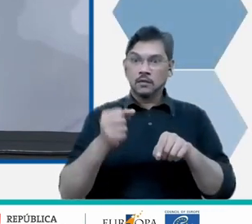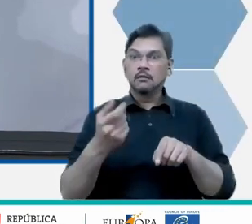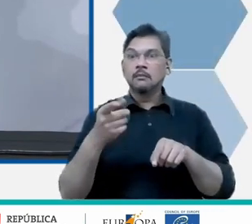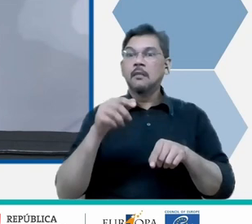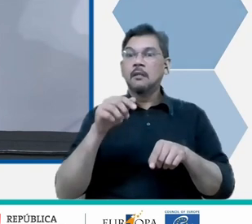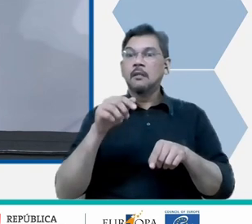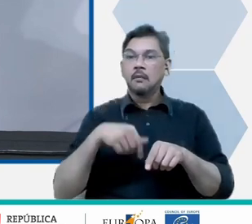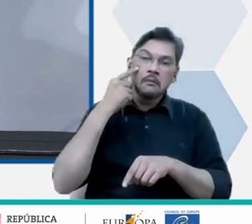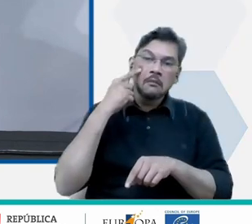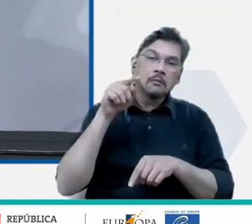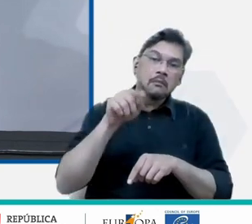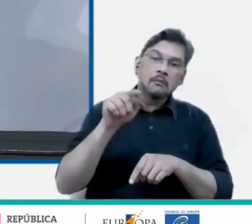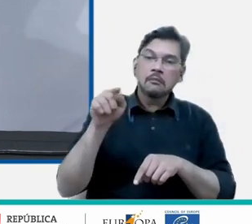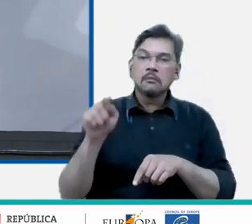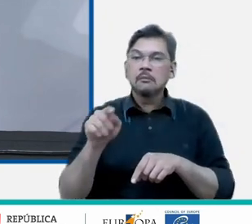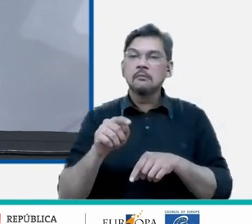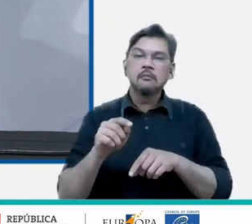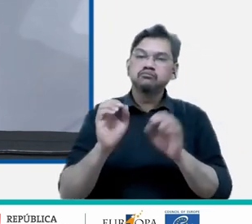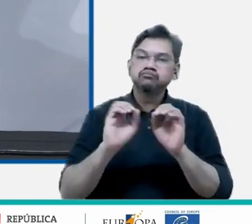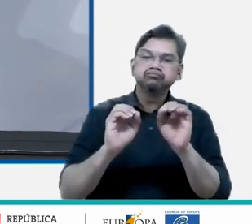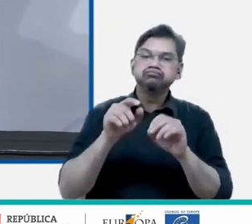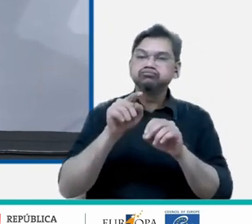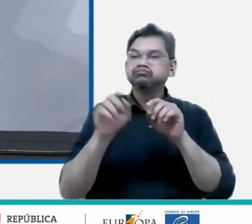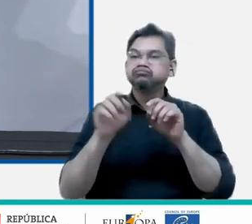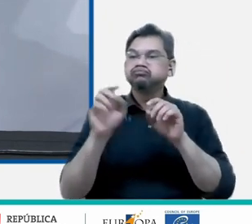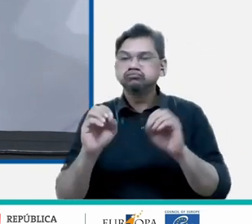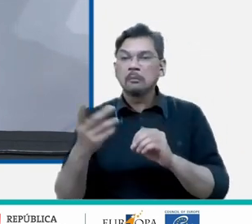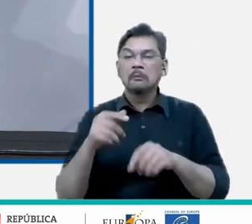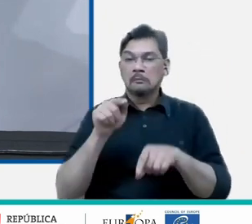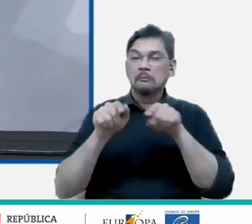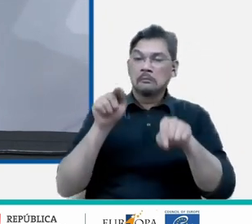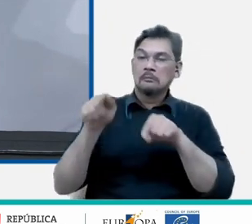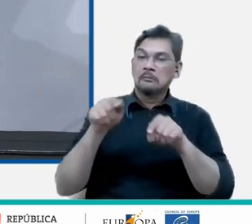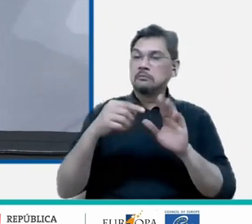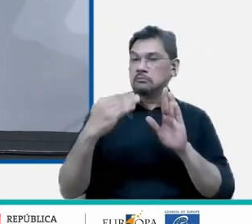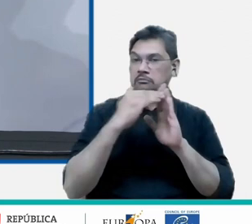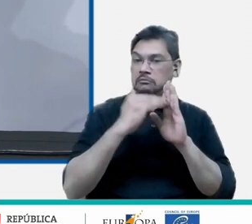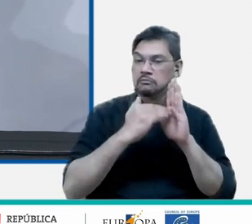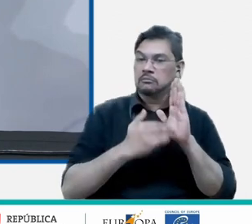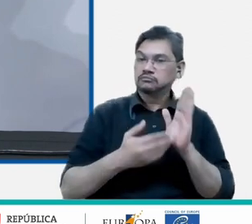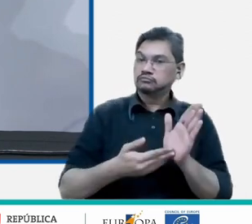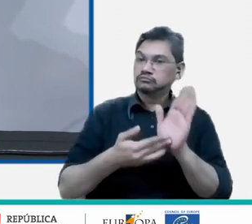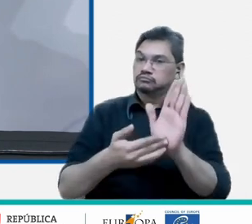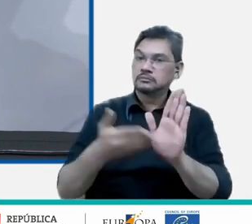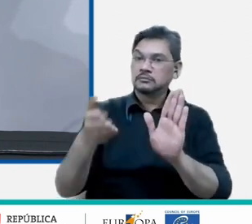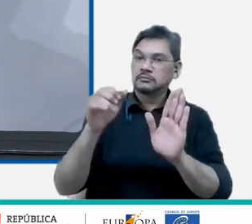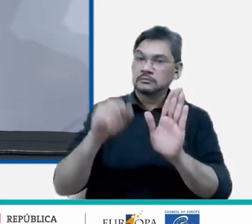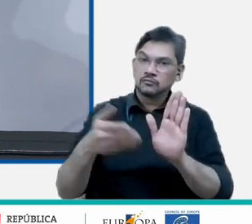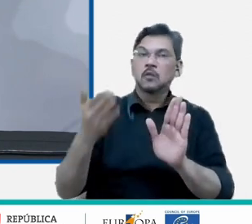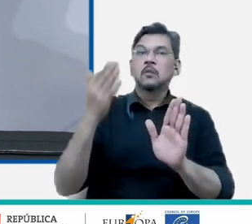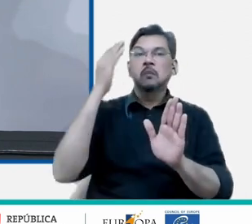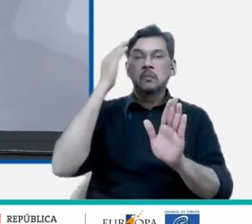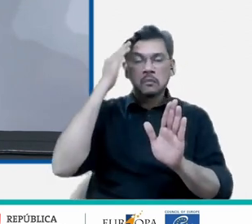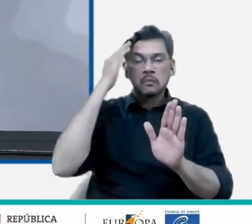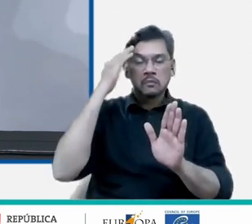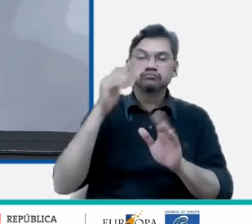of knowledge where they need support and so that we can, of course, also bring a more targeted response,